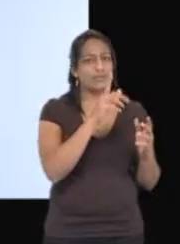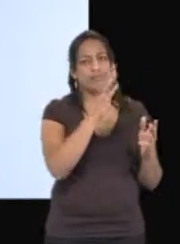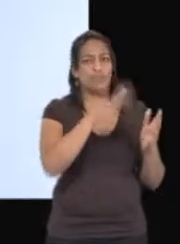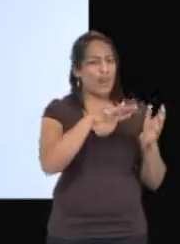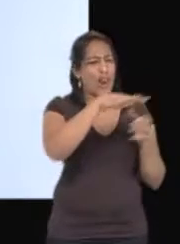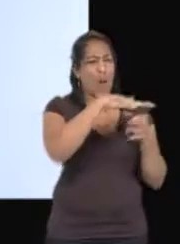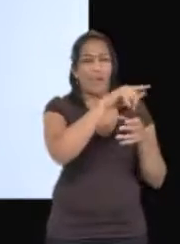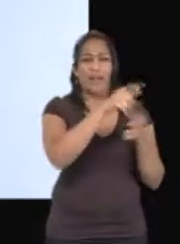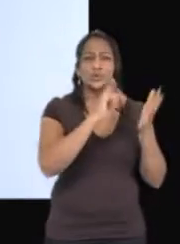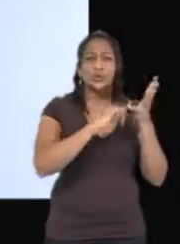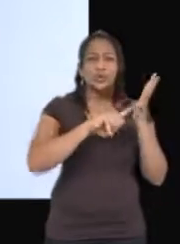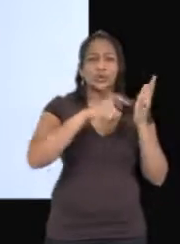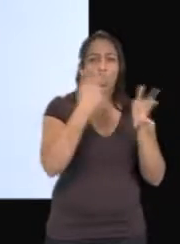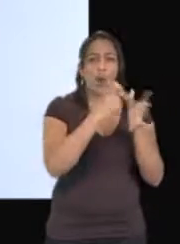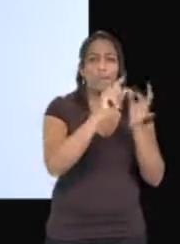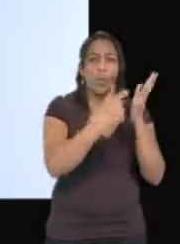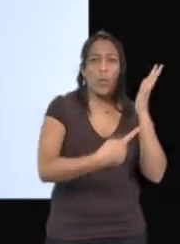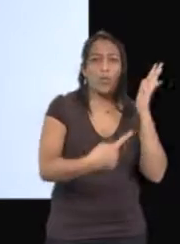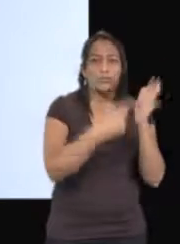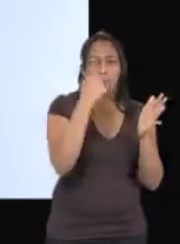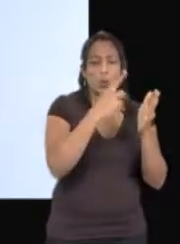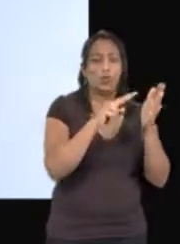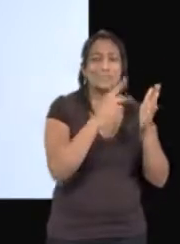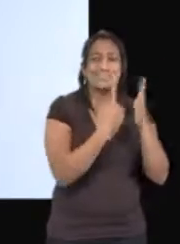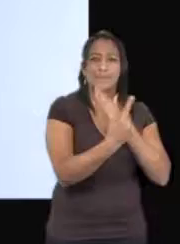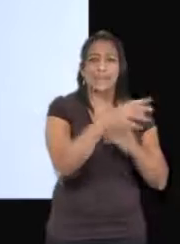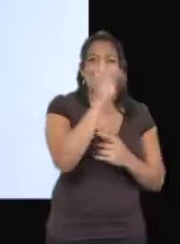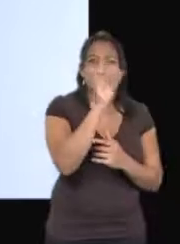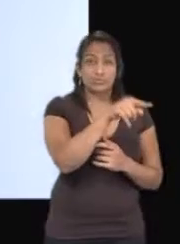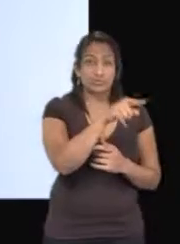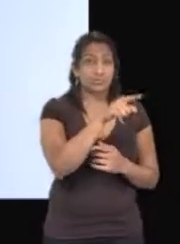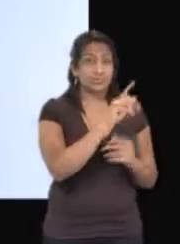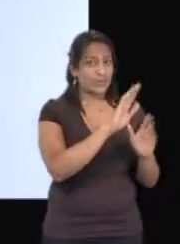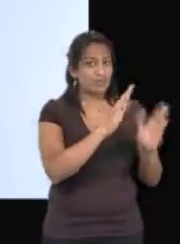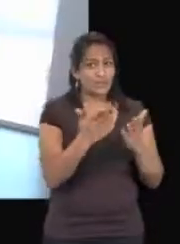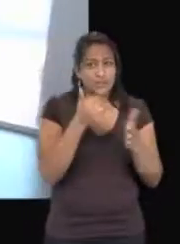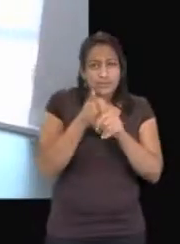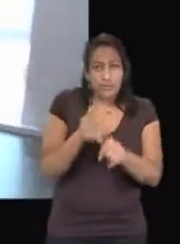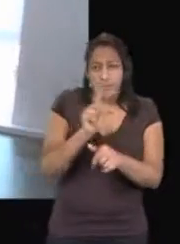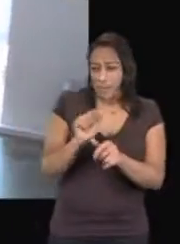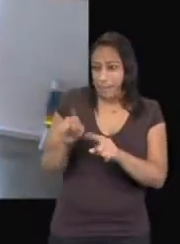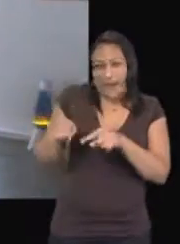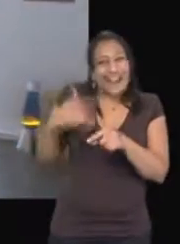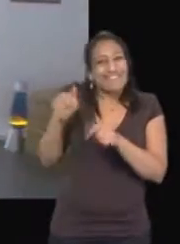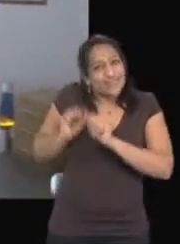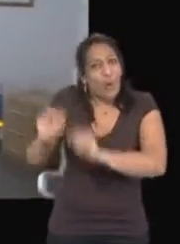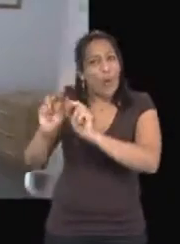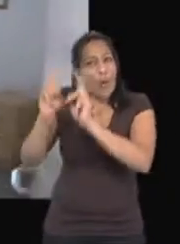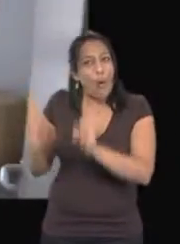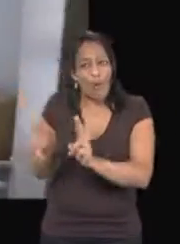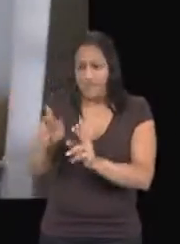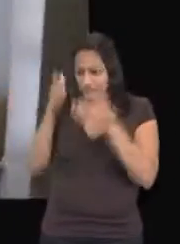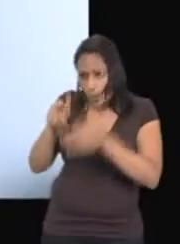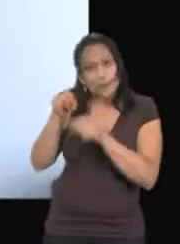Independent Options, and they provide support for people to live in their own homes, but in a very person-centred way. We've all worked together